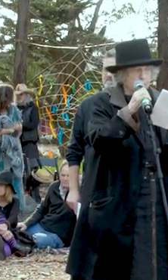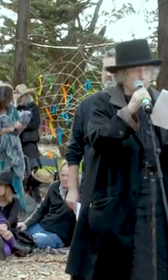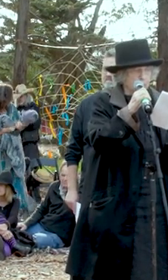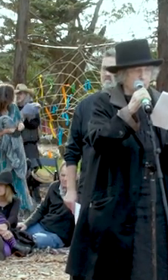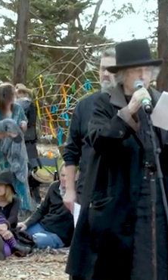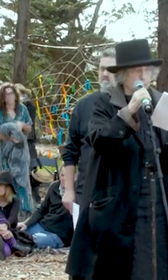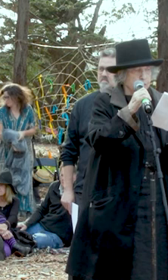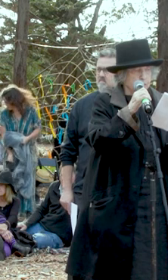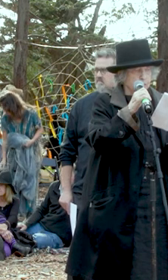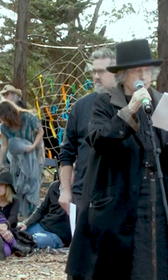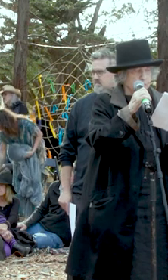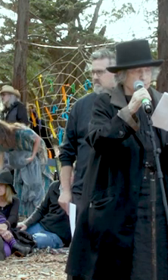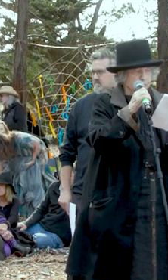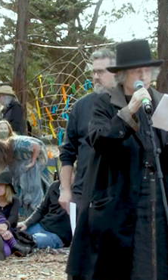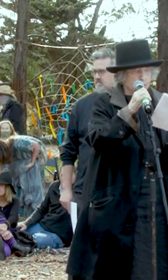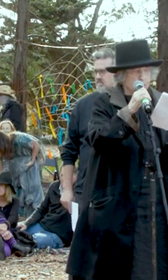Clyde Bellacourt.